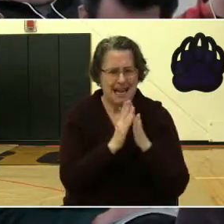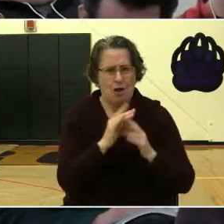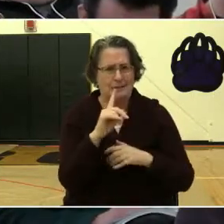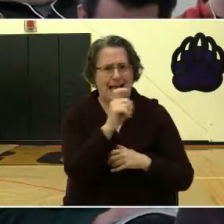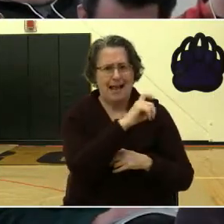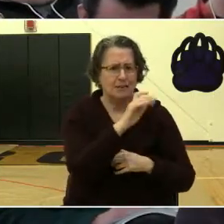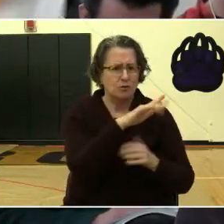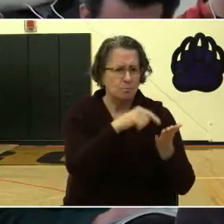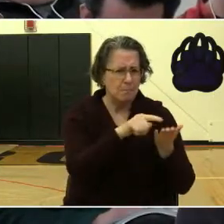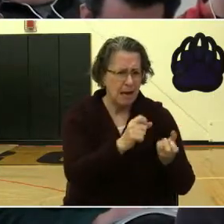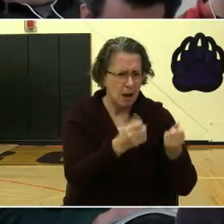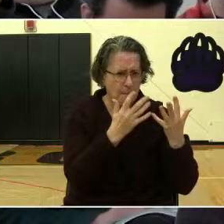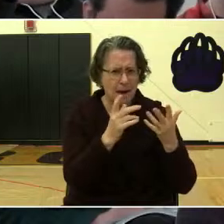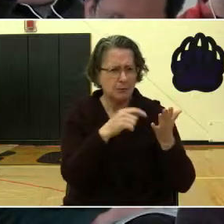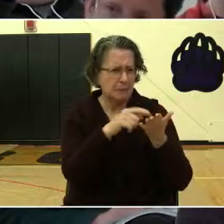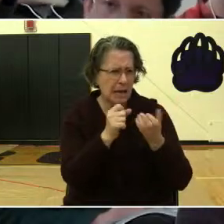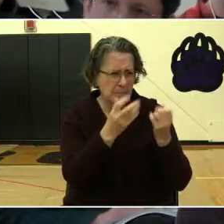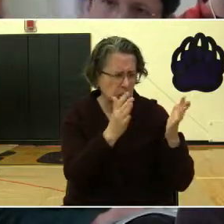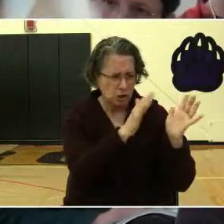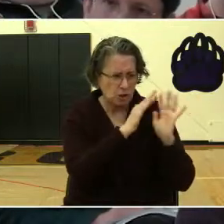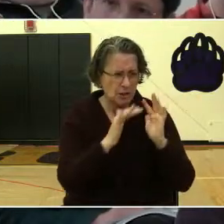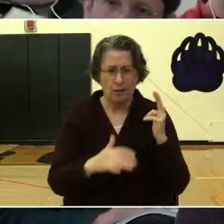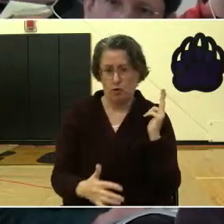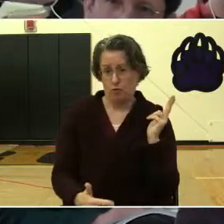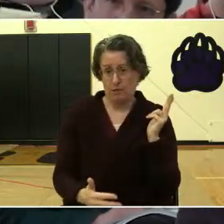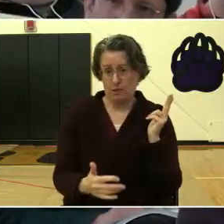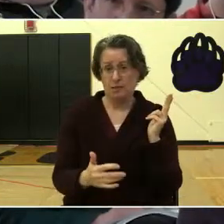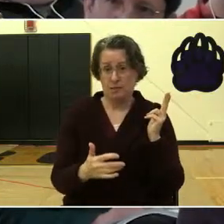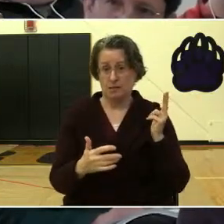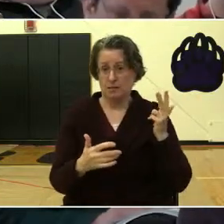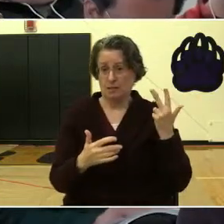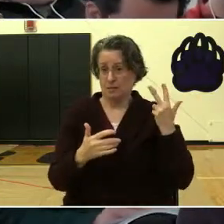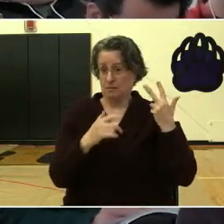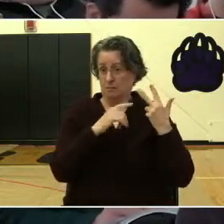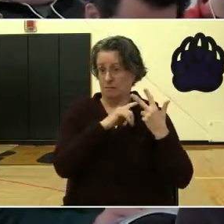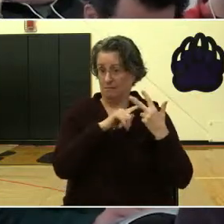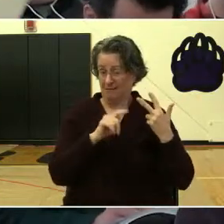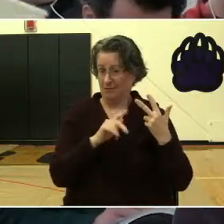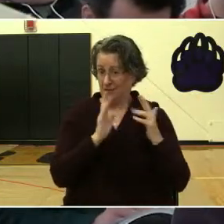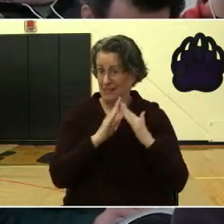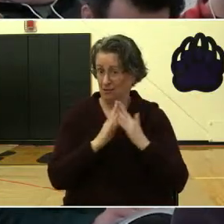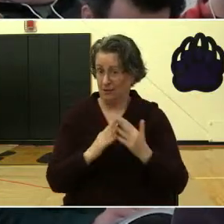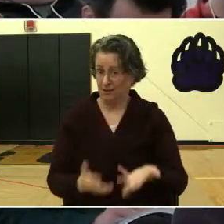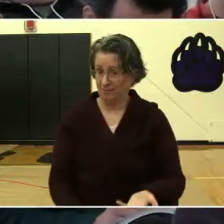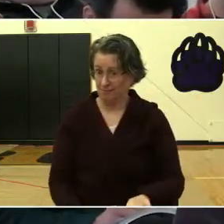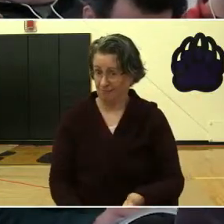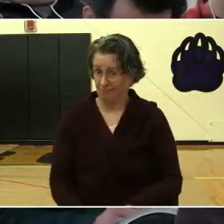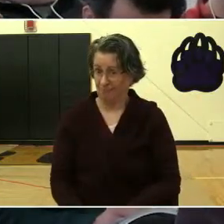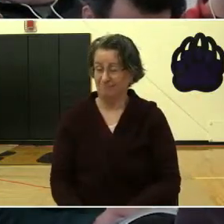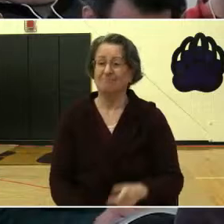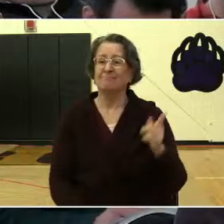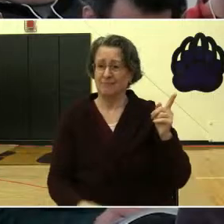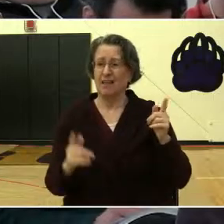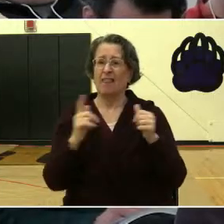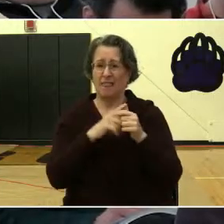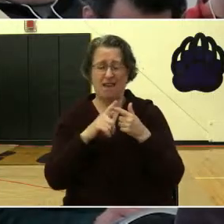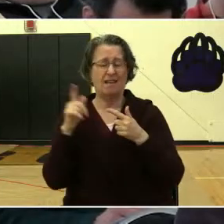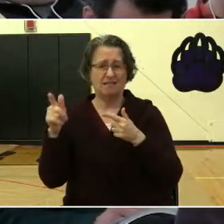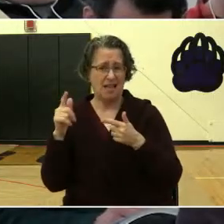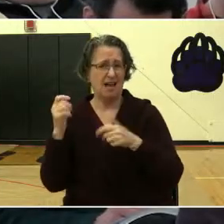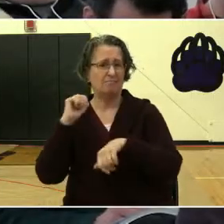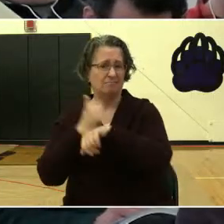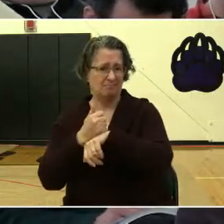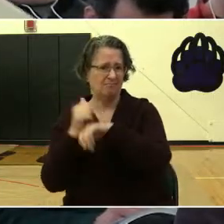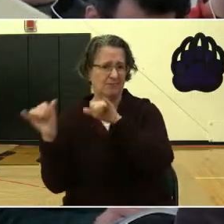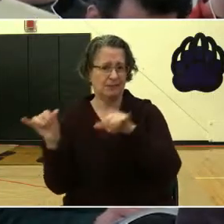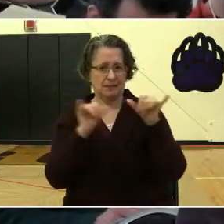the salary increases that I read and that are in your document I think we need to look at the people